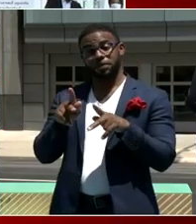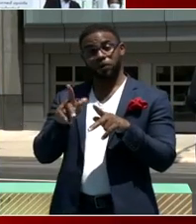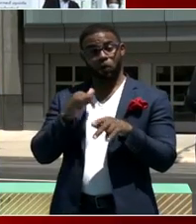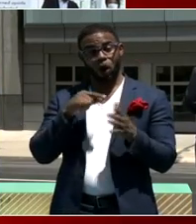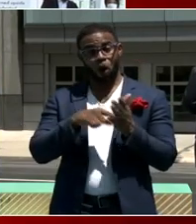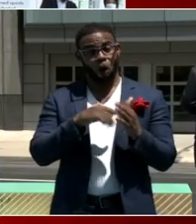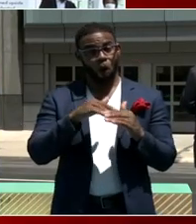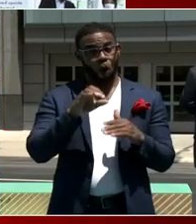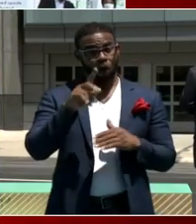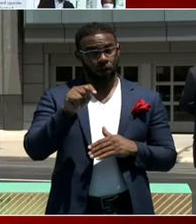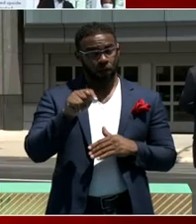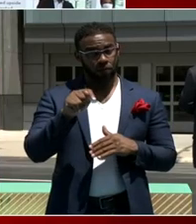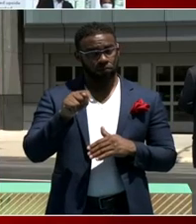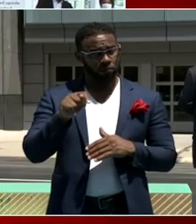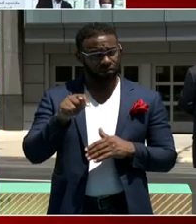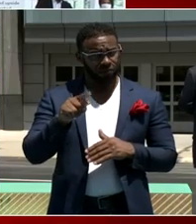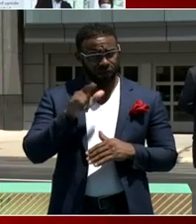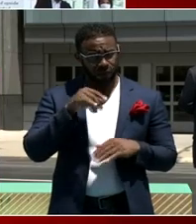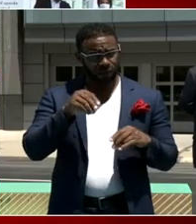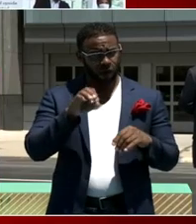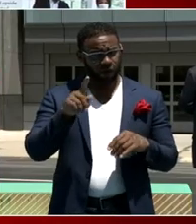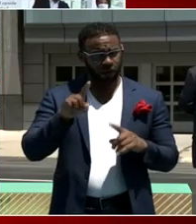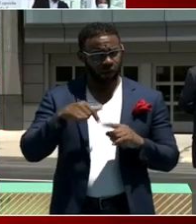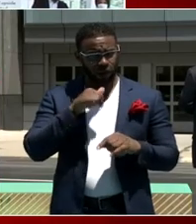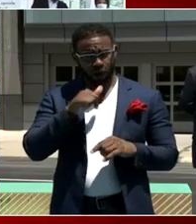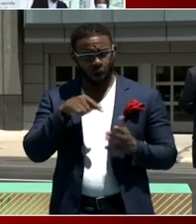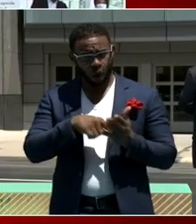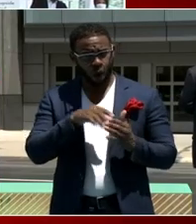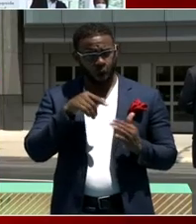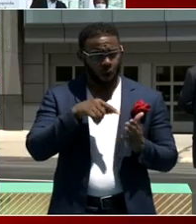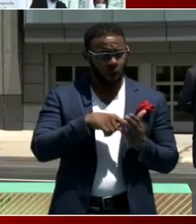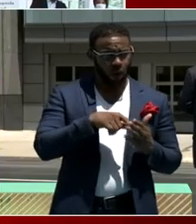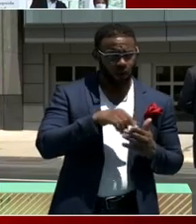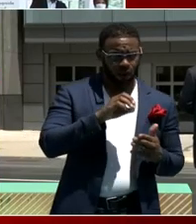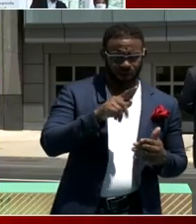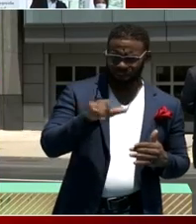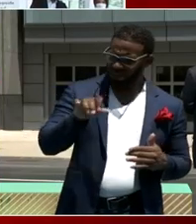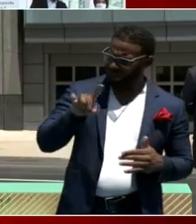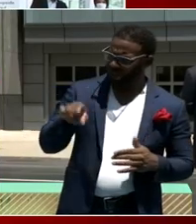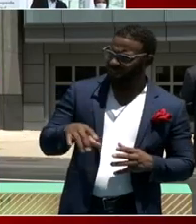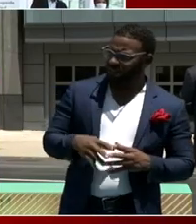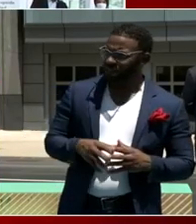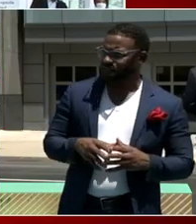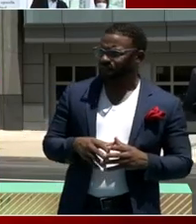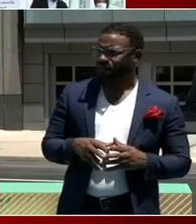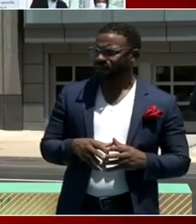that we owe overtime. We don't pay overtime when we don't owe overtime. Is that your question?